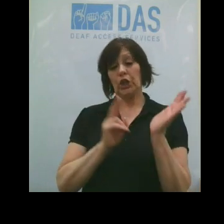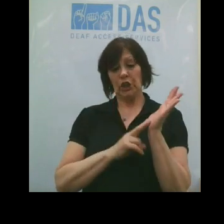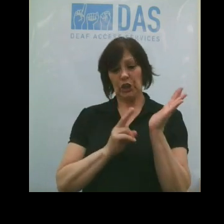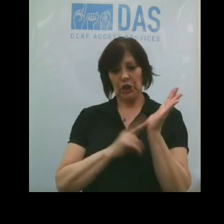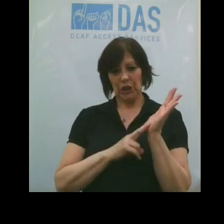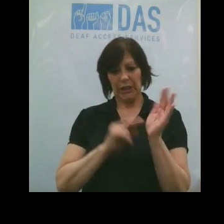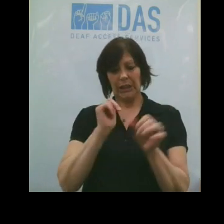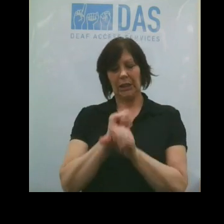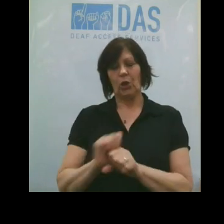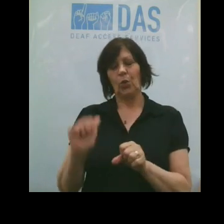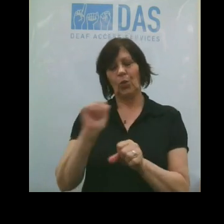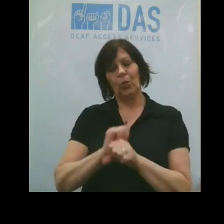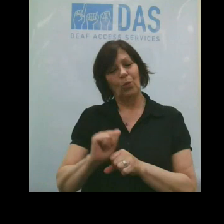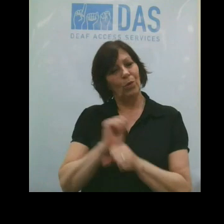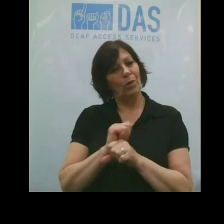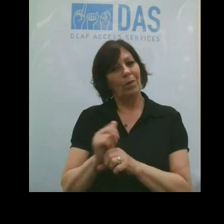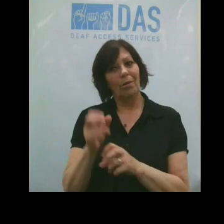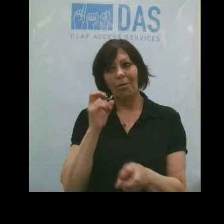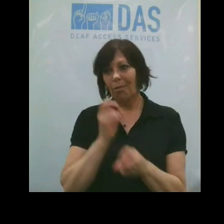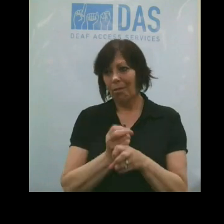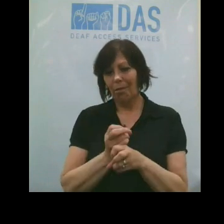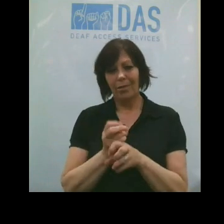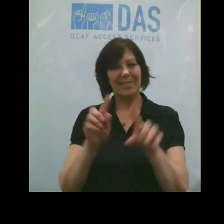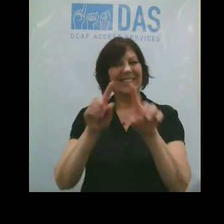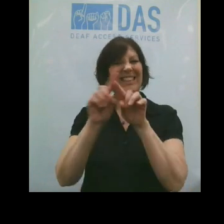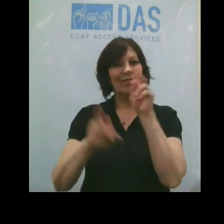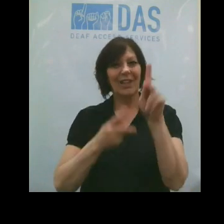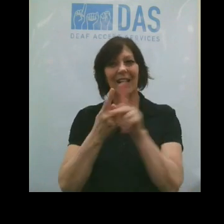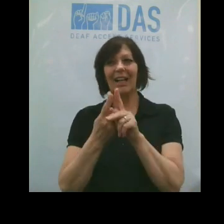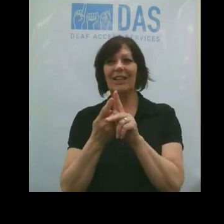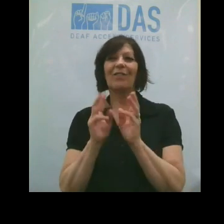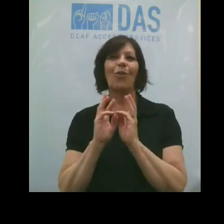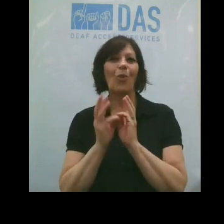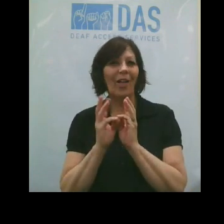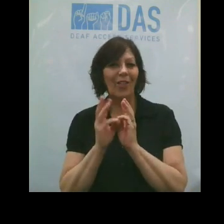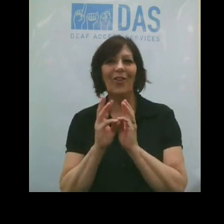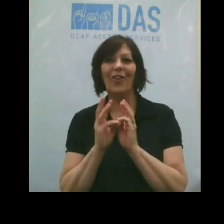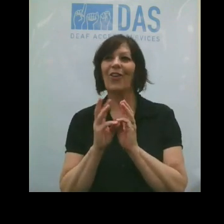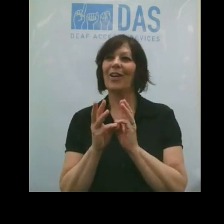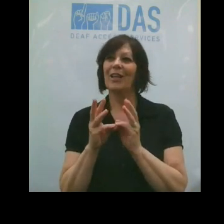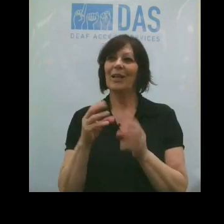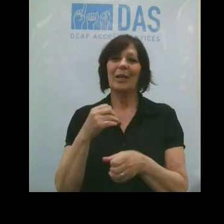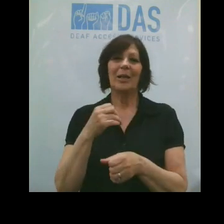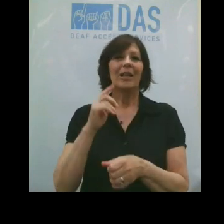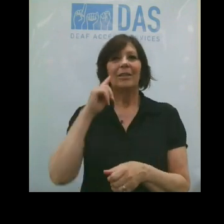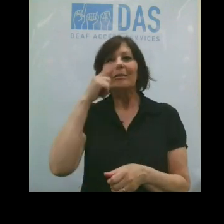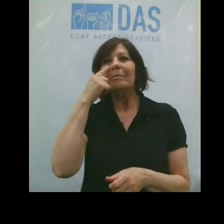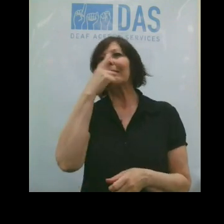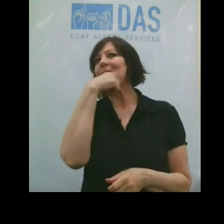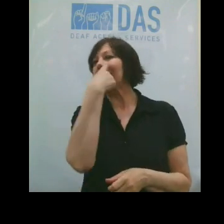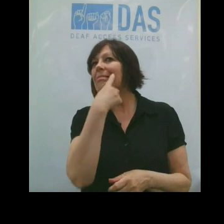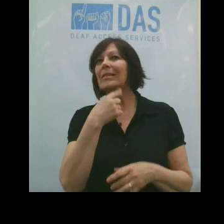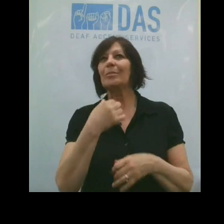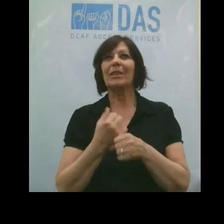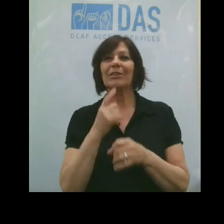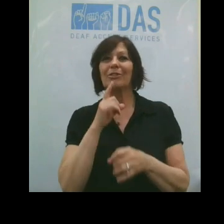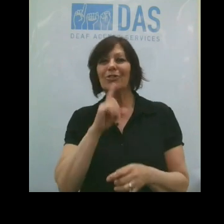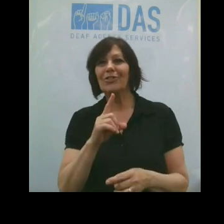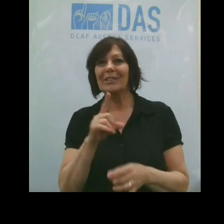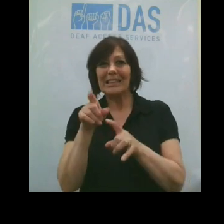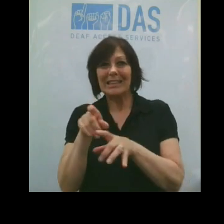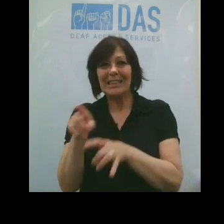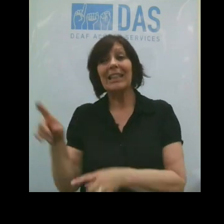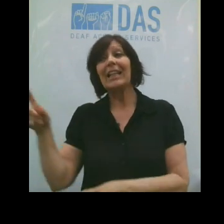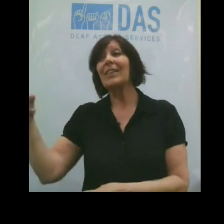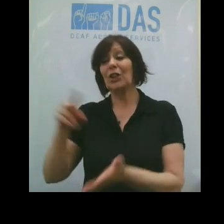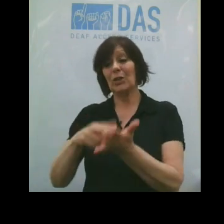are working very hard and in all different types of weather, swabbing people to make sure that they can get tested for COVID-19, have